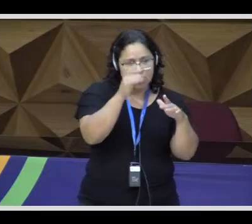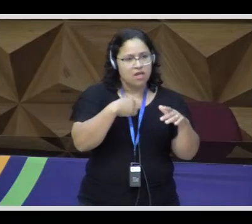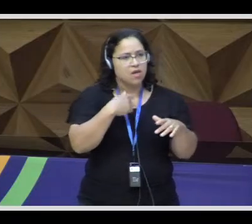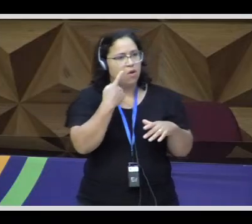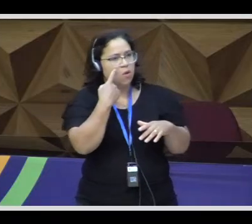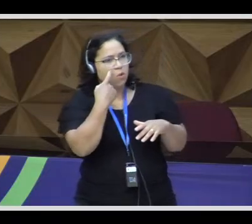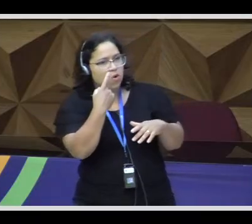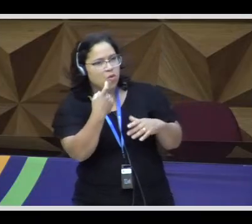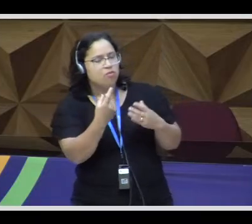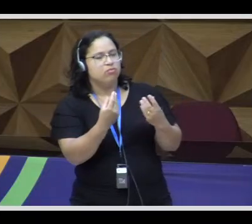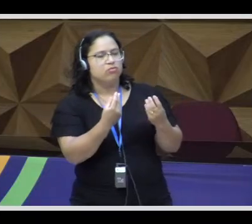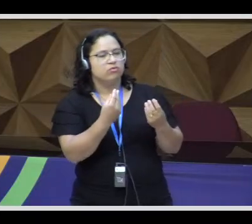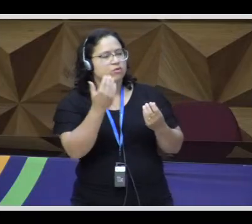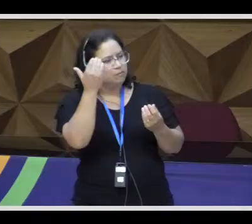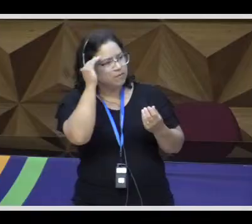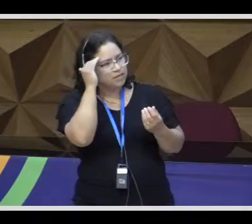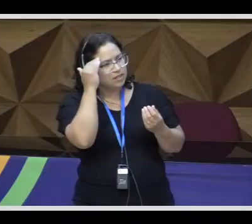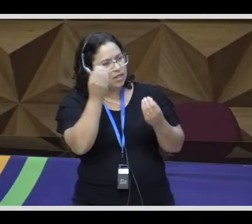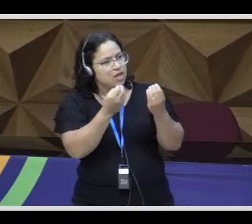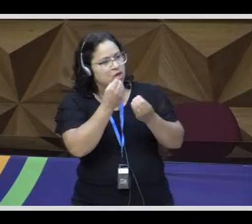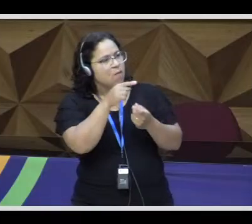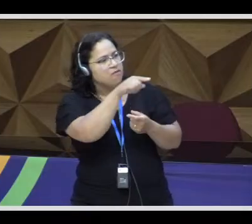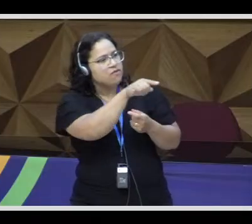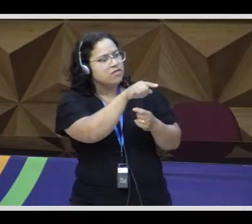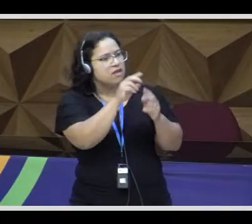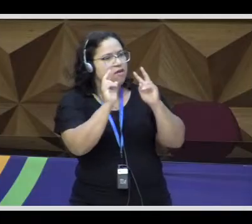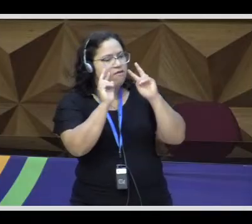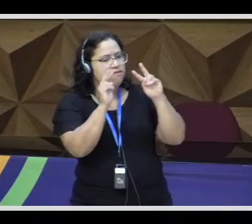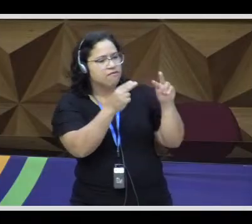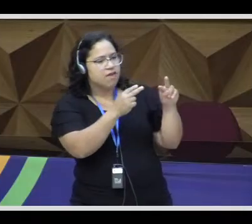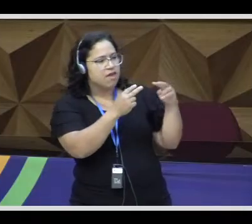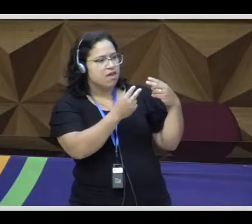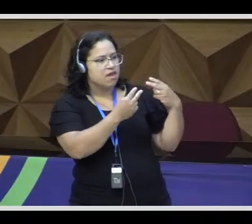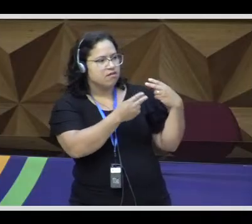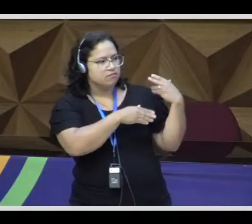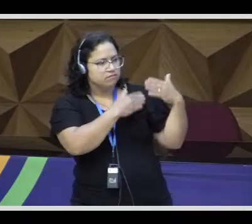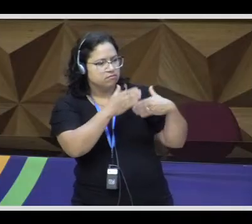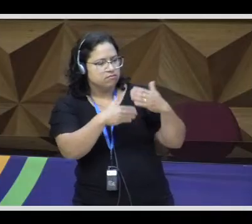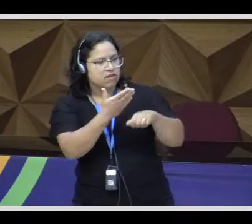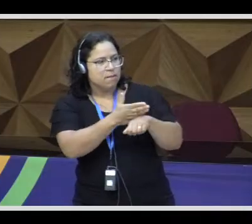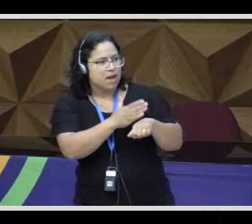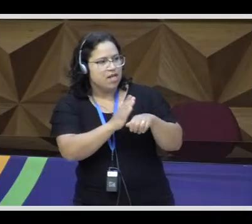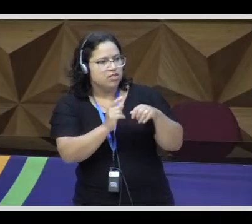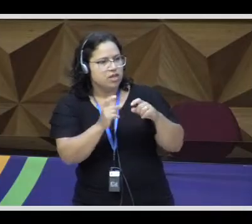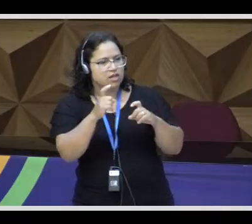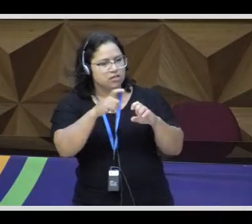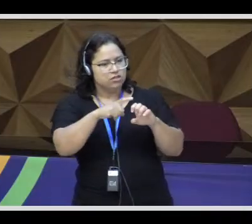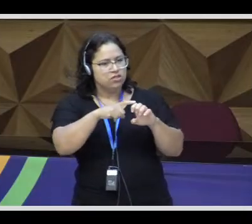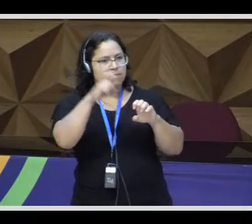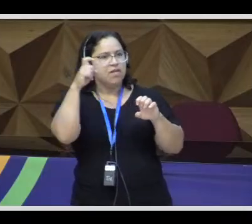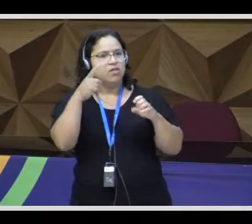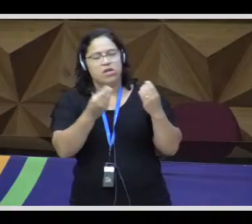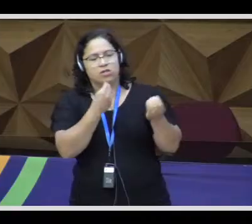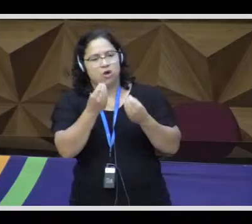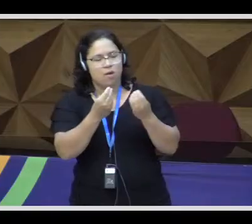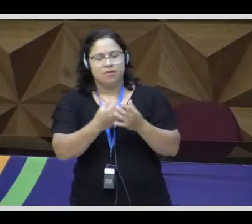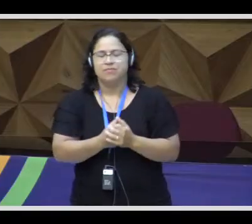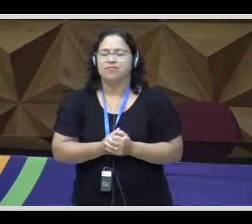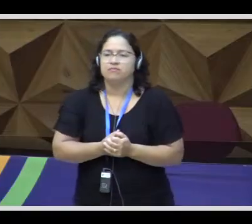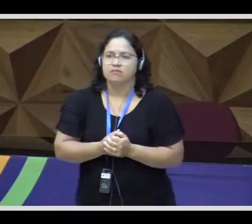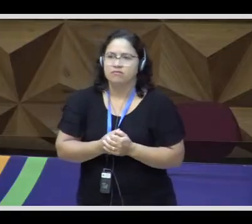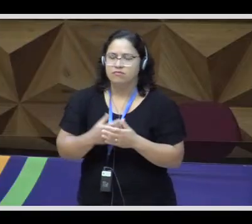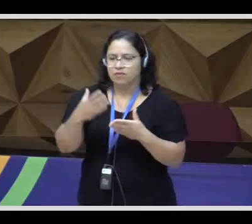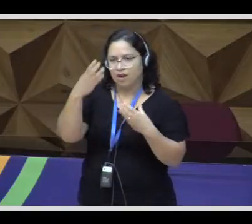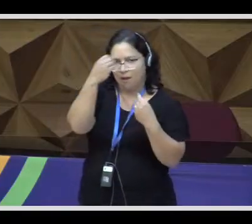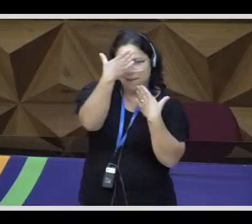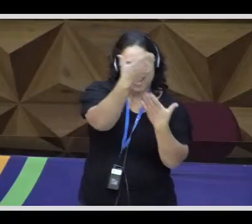review your entrepreneurship practice here. Want to hear more. Thank you. No, thank you very much. I love to talk about that because you're totally